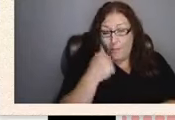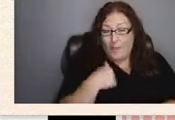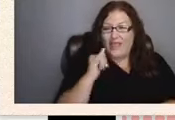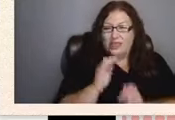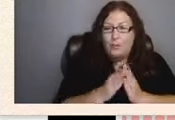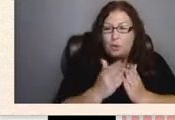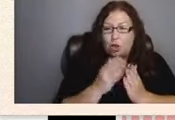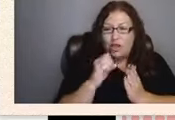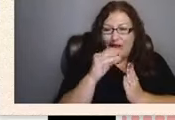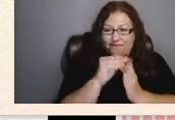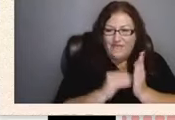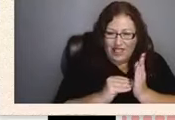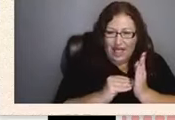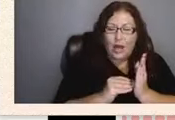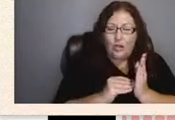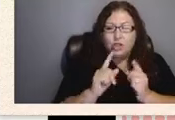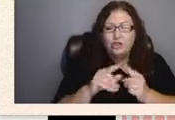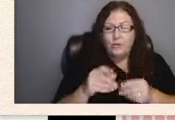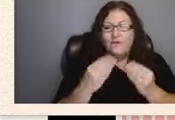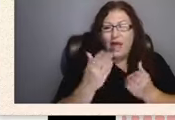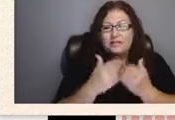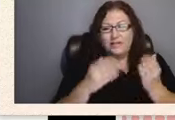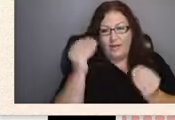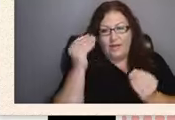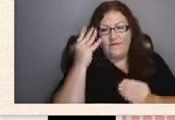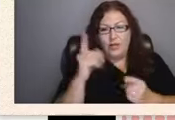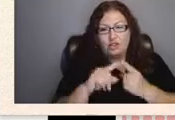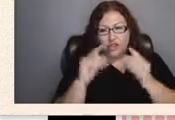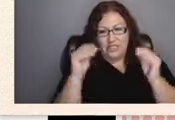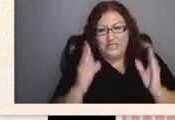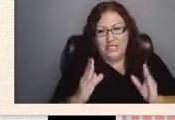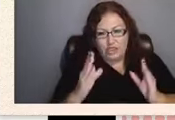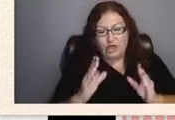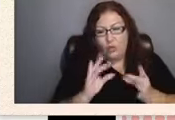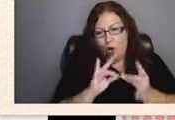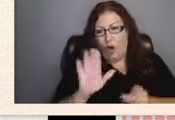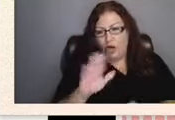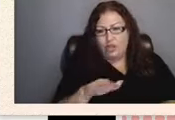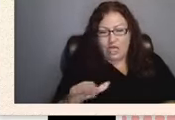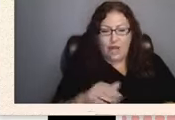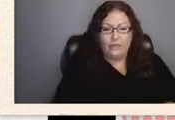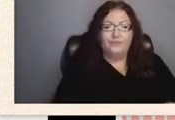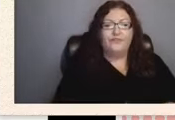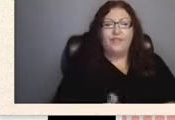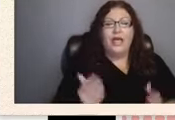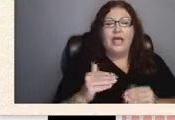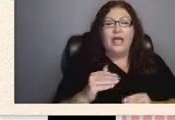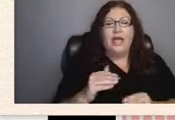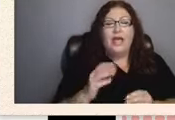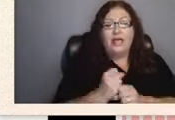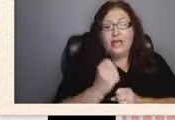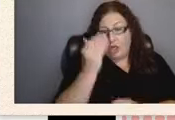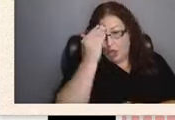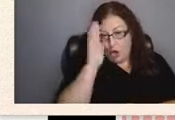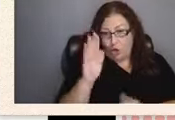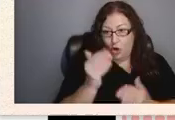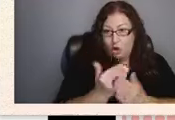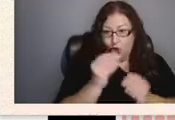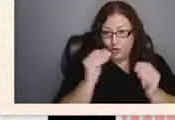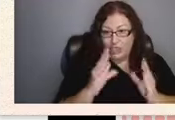to provide some information to the teacher regarding your child. And then Getting to Know Your New Teacher in